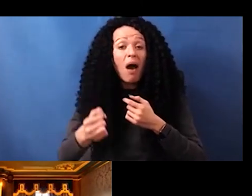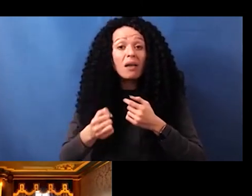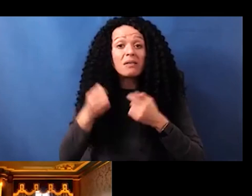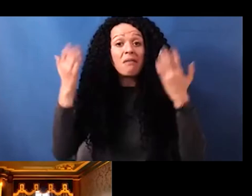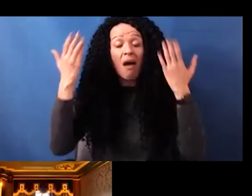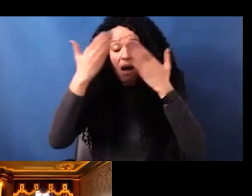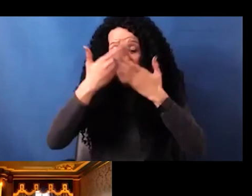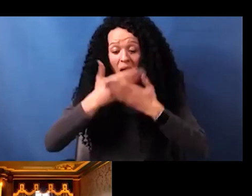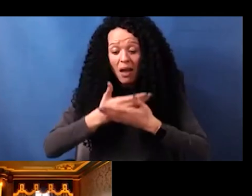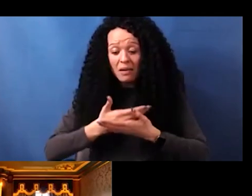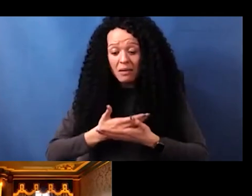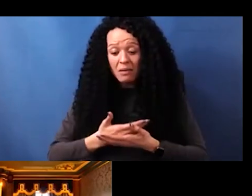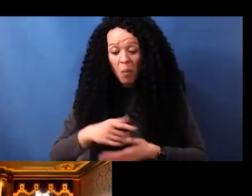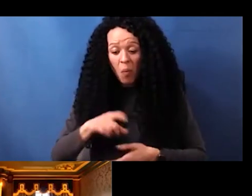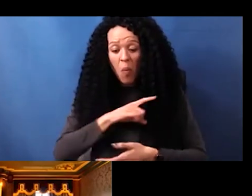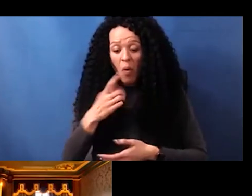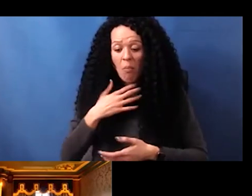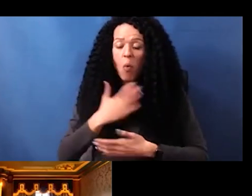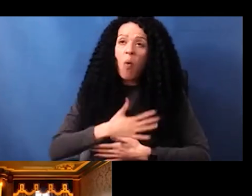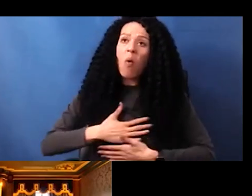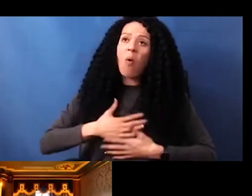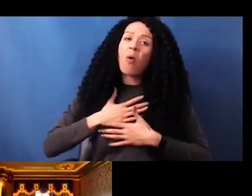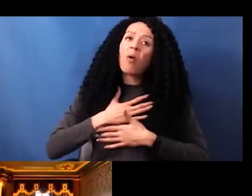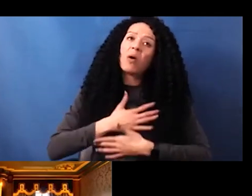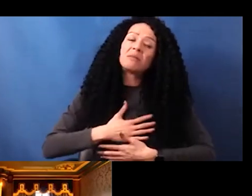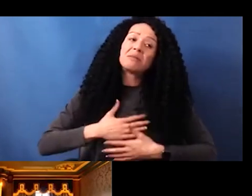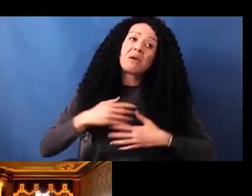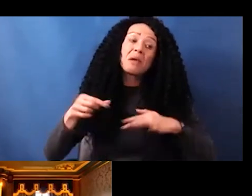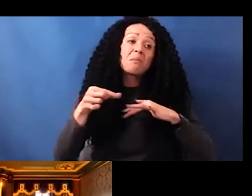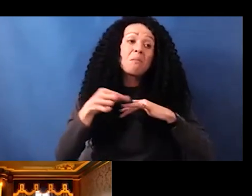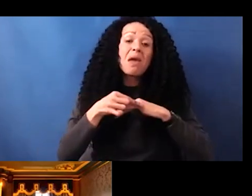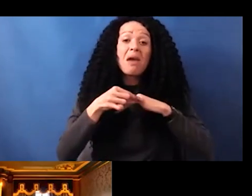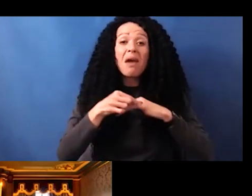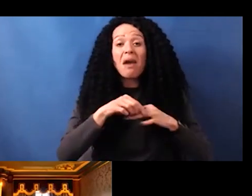shepherd hight, whom warms his